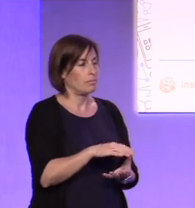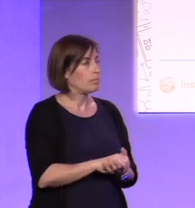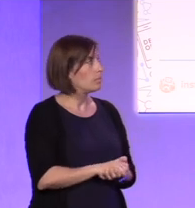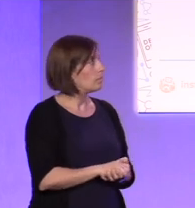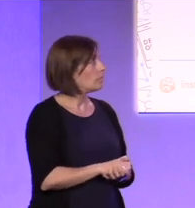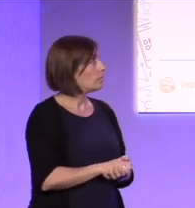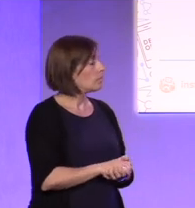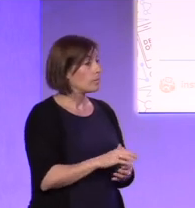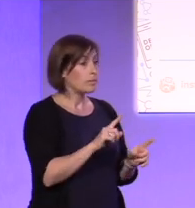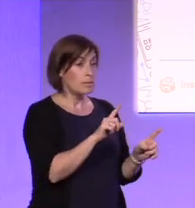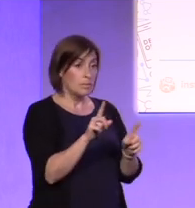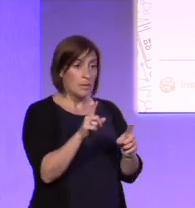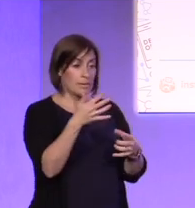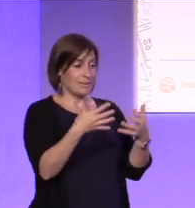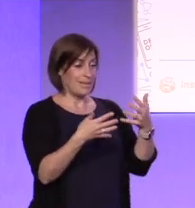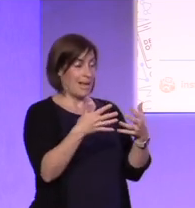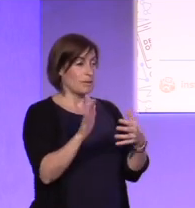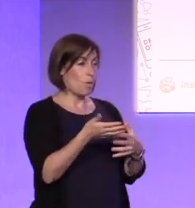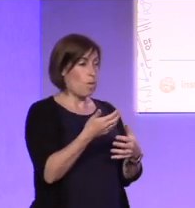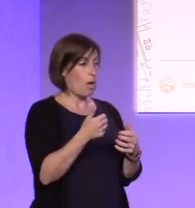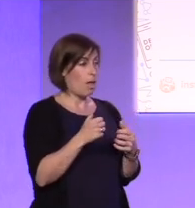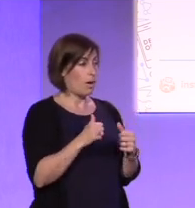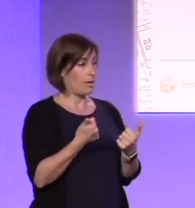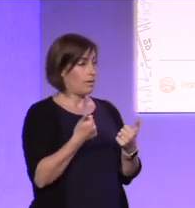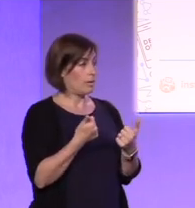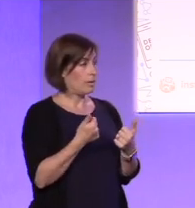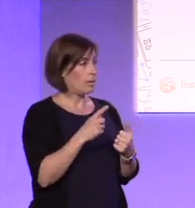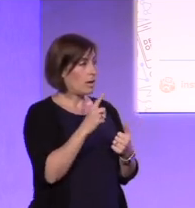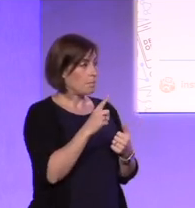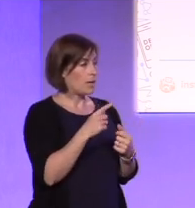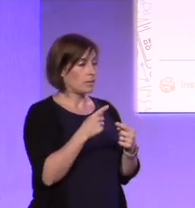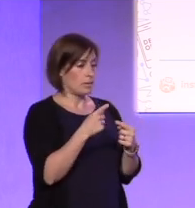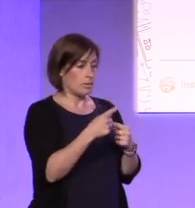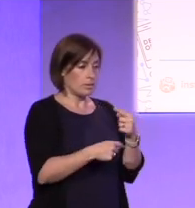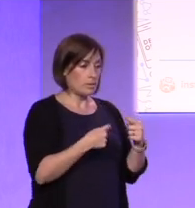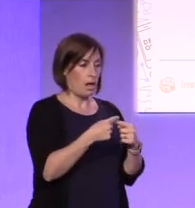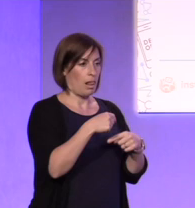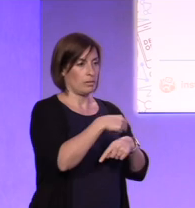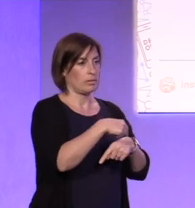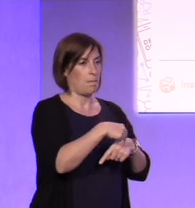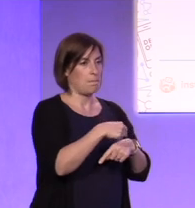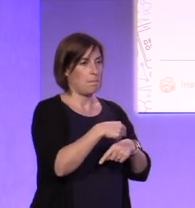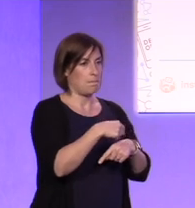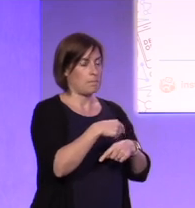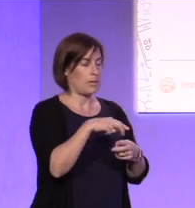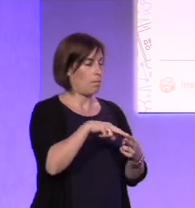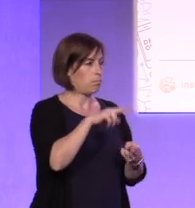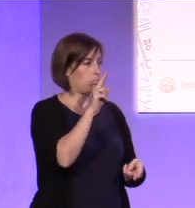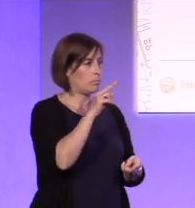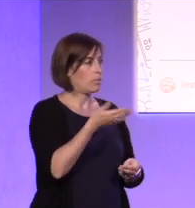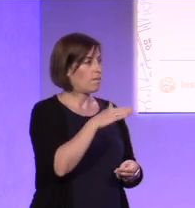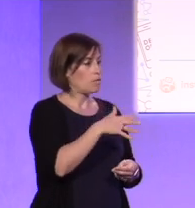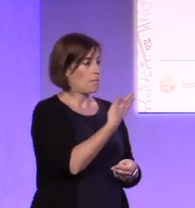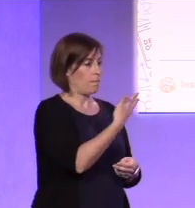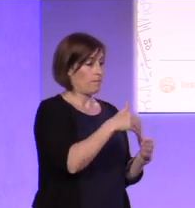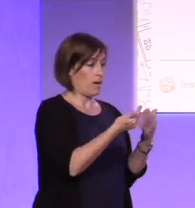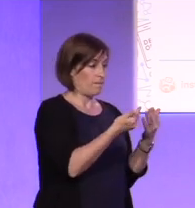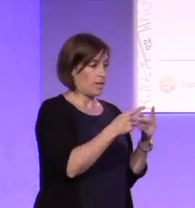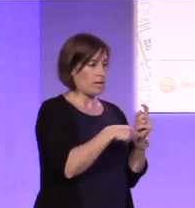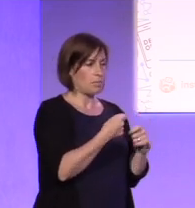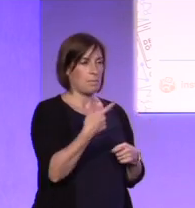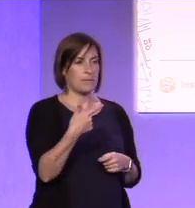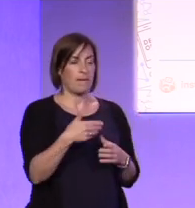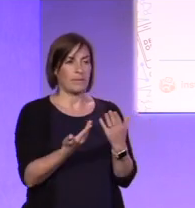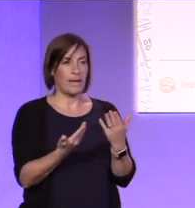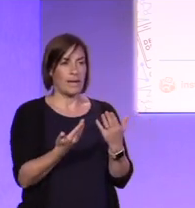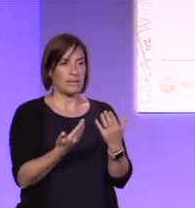because one of the key stats here is cycle time. And cycle time hopped up. It went up from 5 days up to 7 days. And this